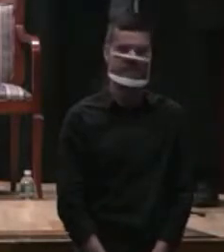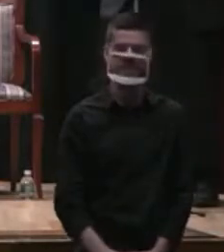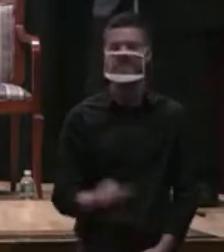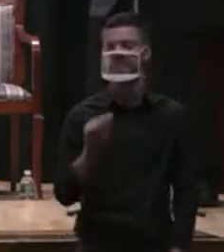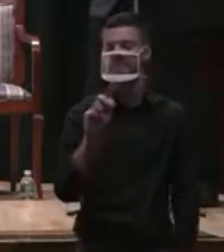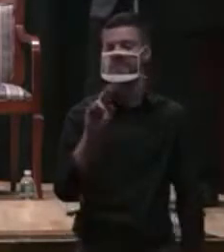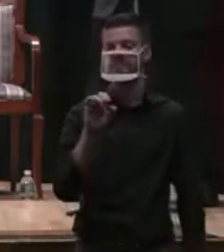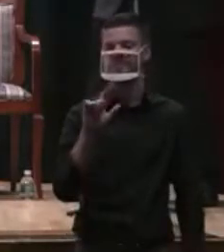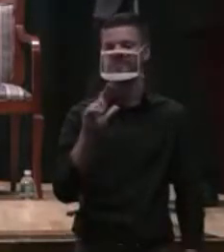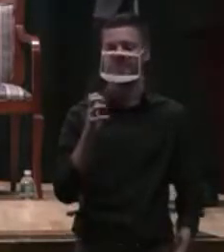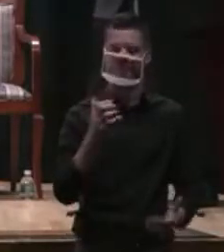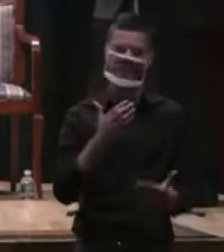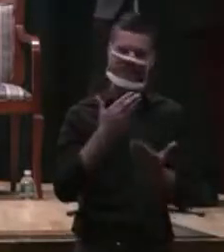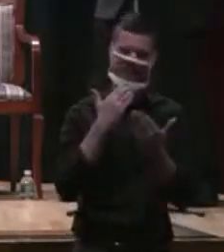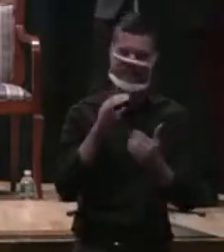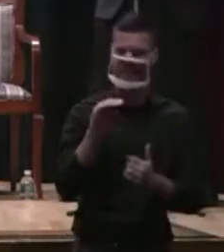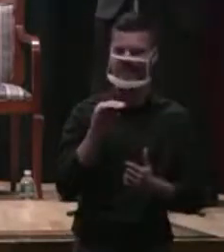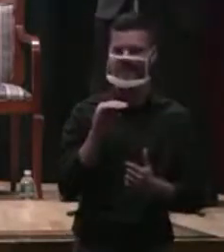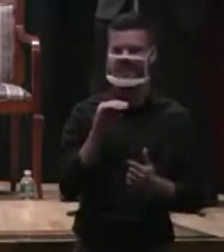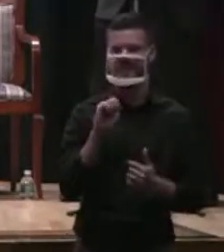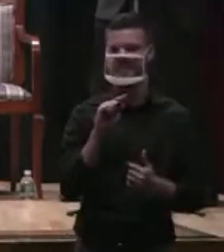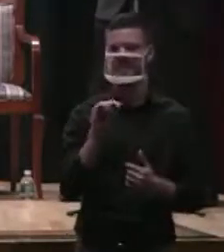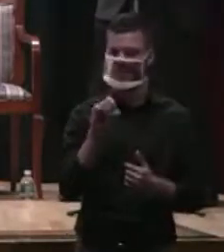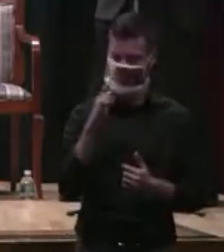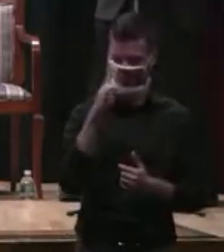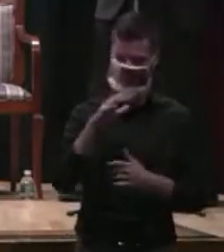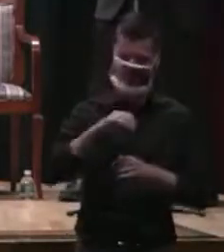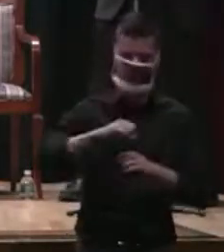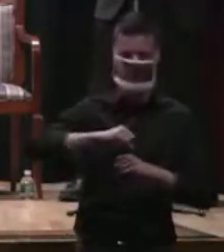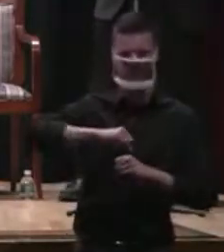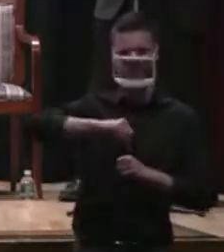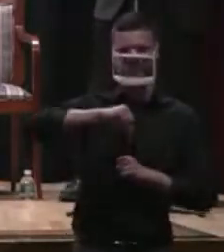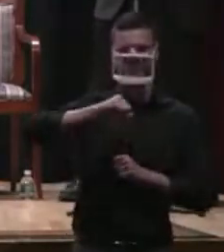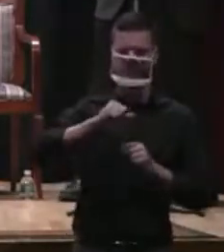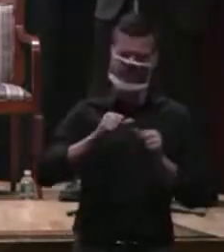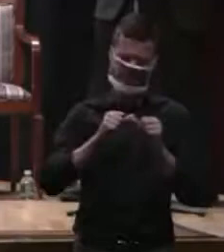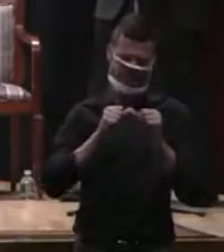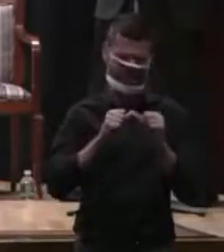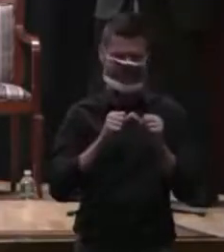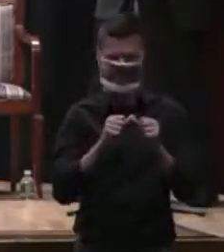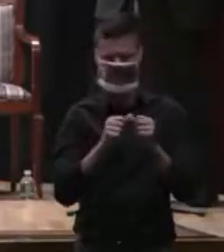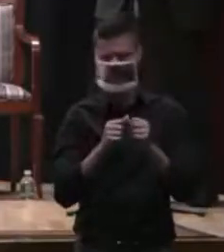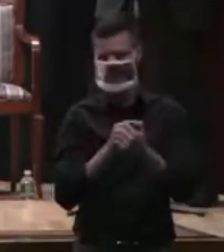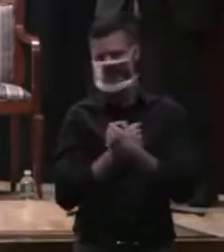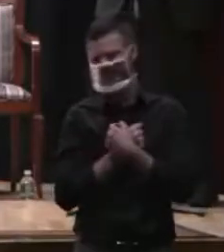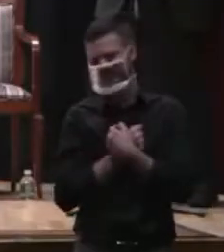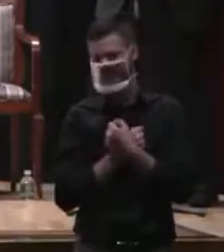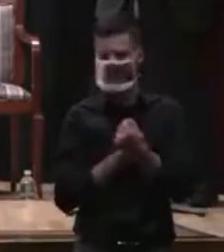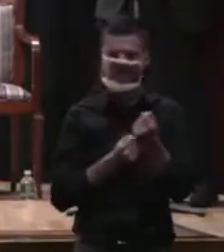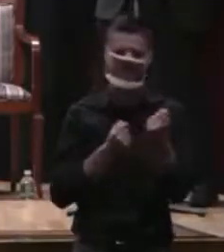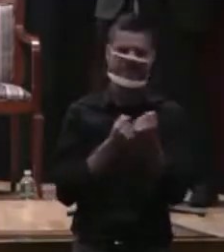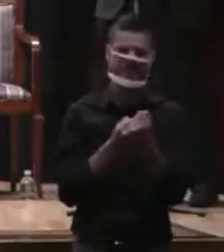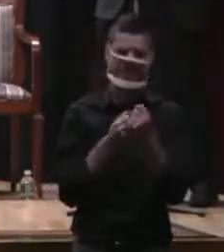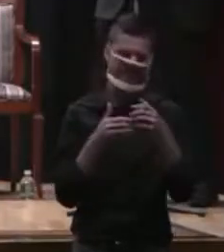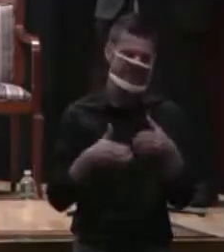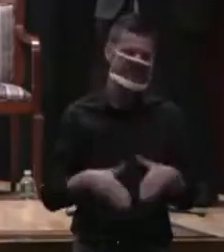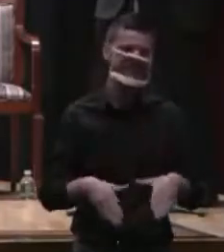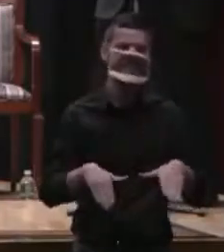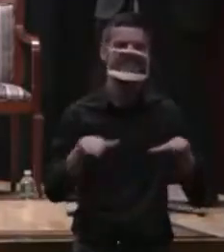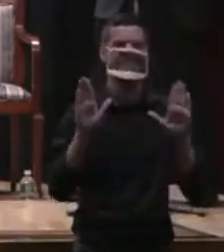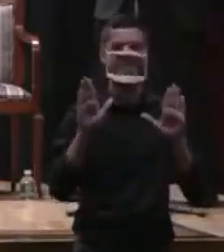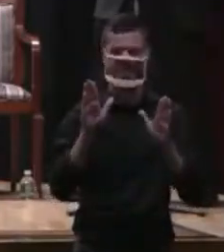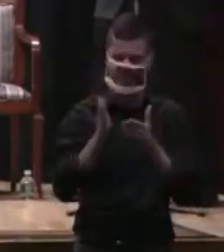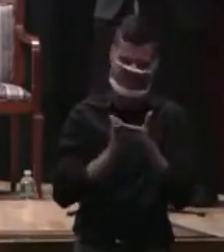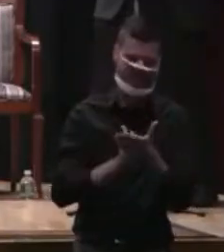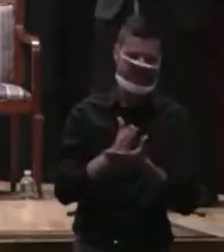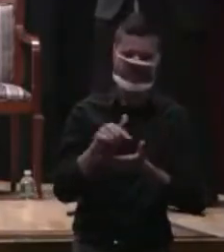Ariel would like to thank Maze for being her shield, for his unwavering love, support, and sacrifices made to get her